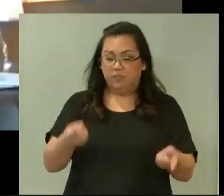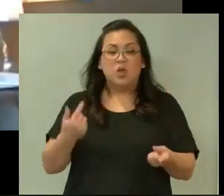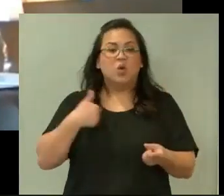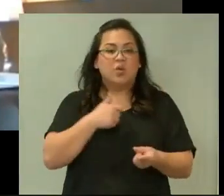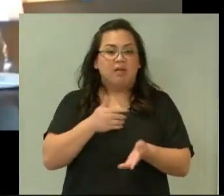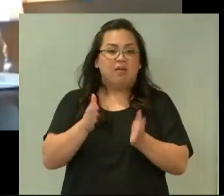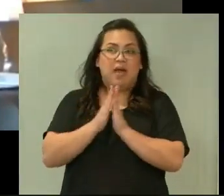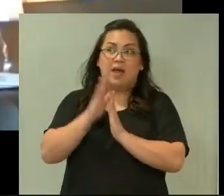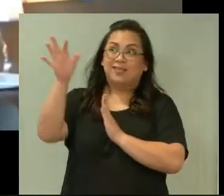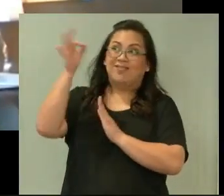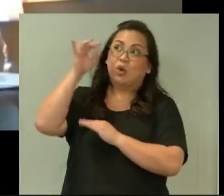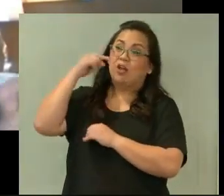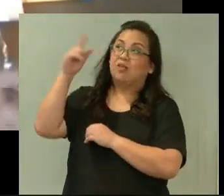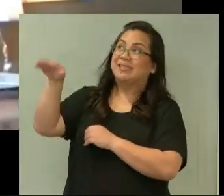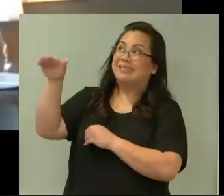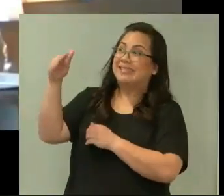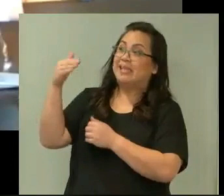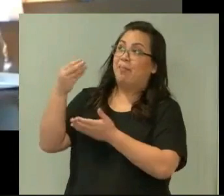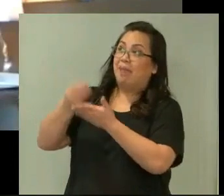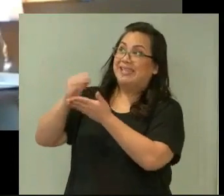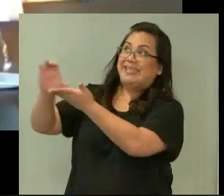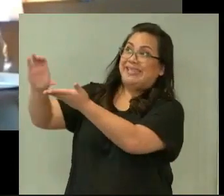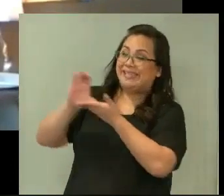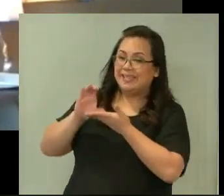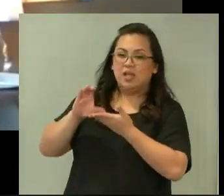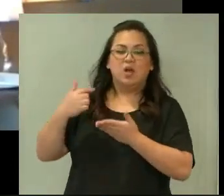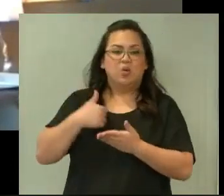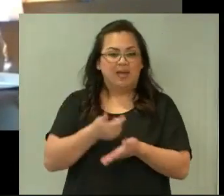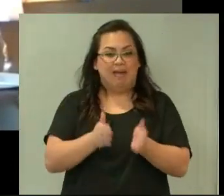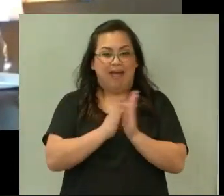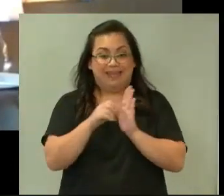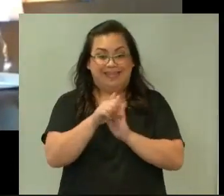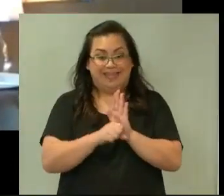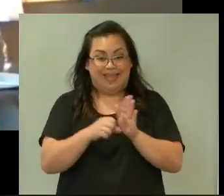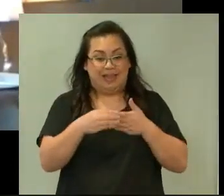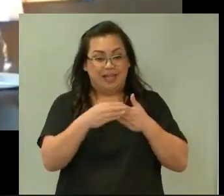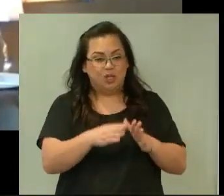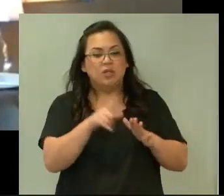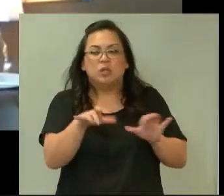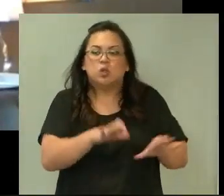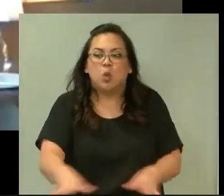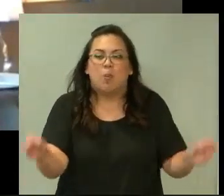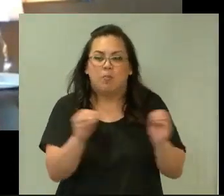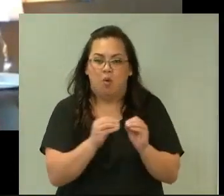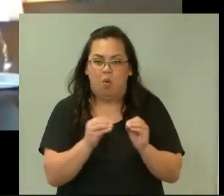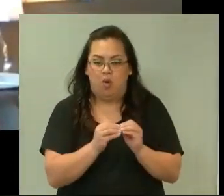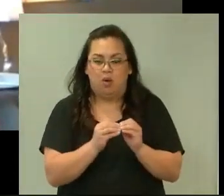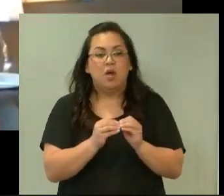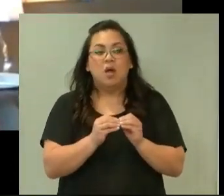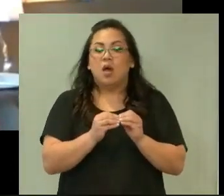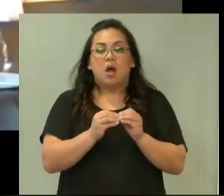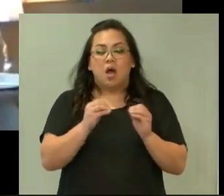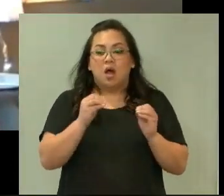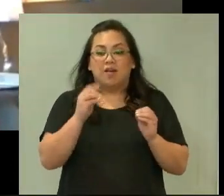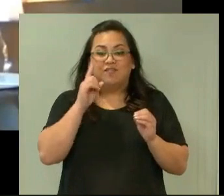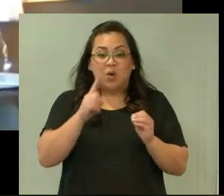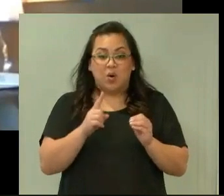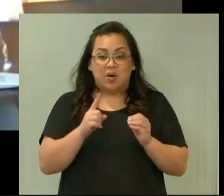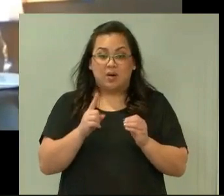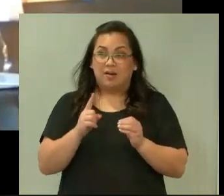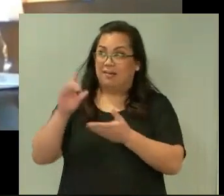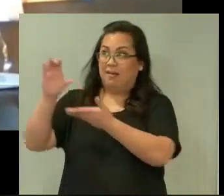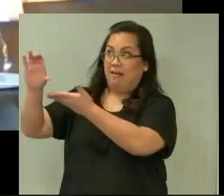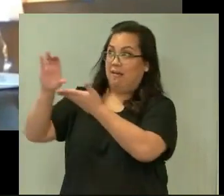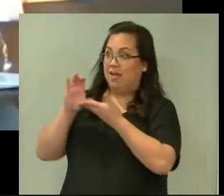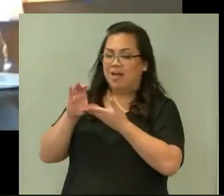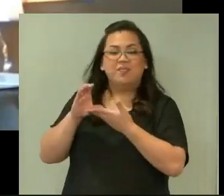for relief. It's why we've asked our state leaders to do more, including giving schools a portion of the state rainy